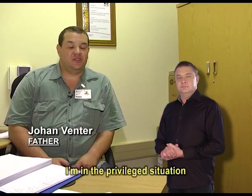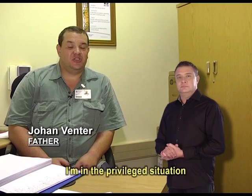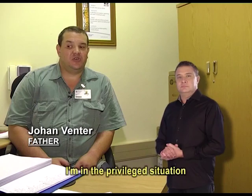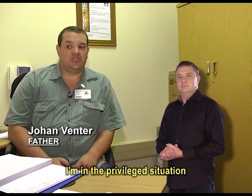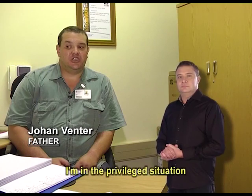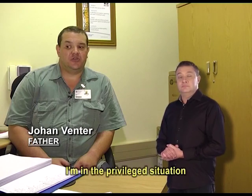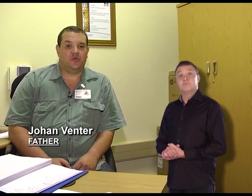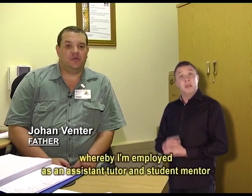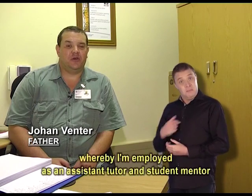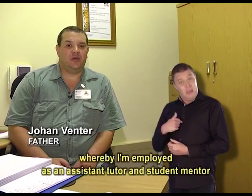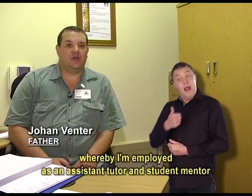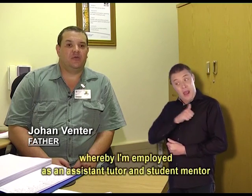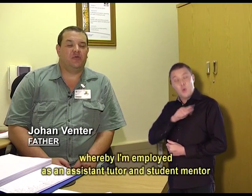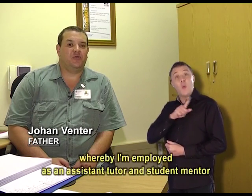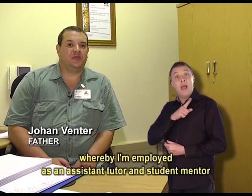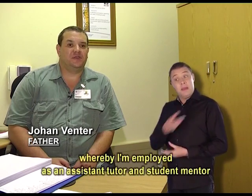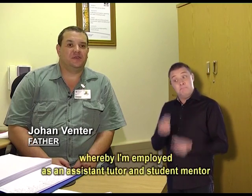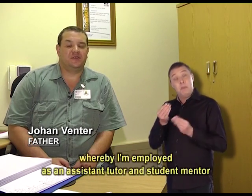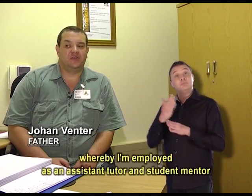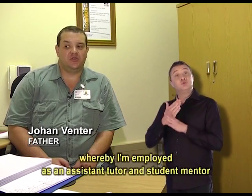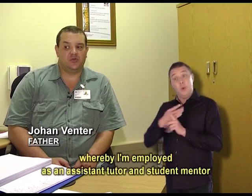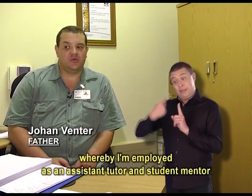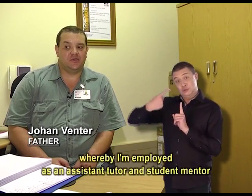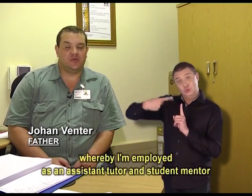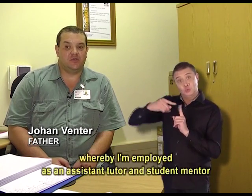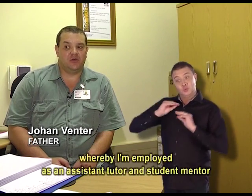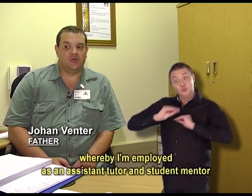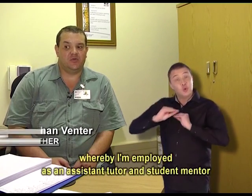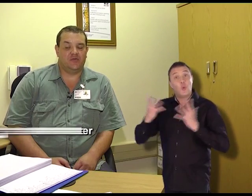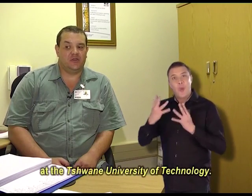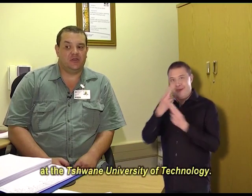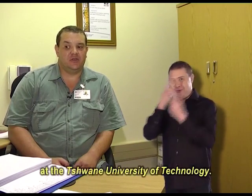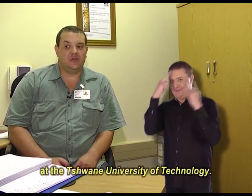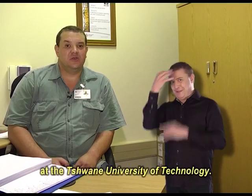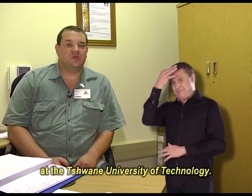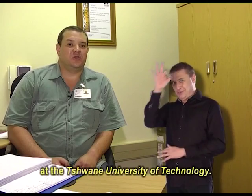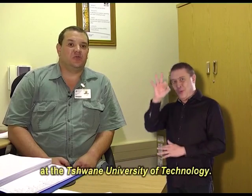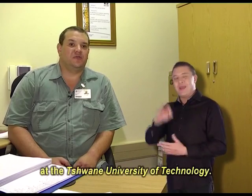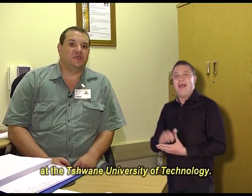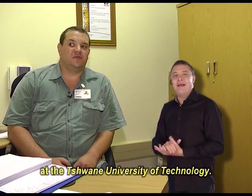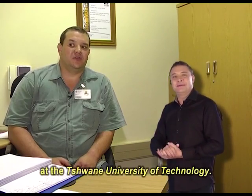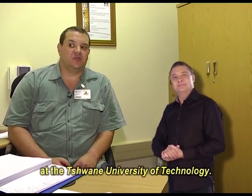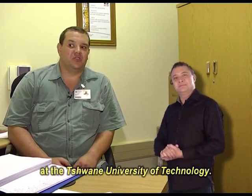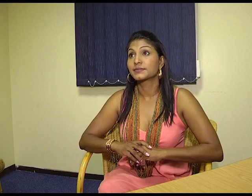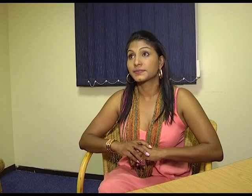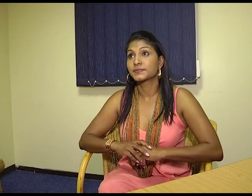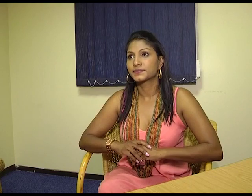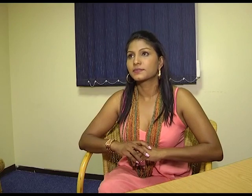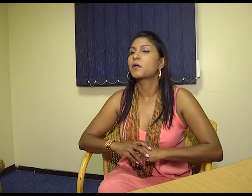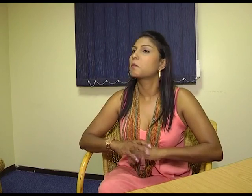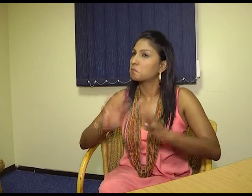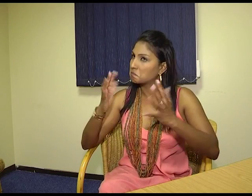I'm in a privileged situation whereby I'm employed as an assistant tutor and student mentor within the Tanya University of